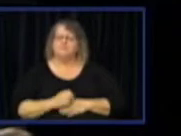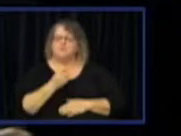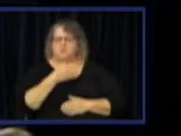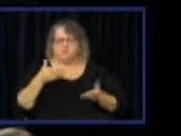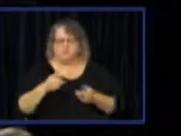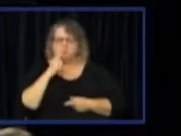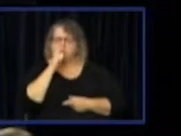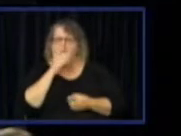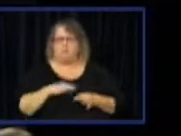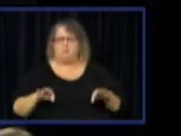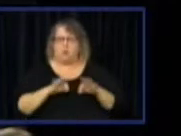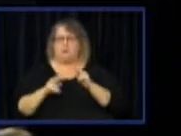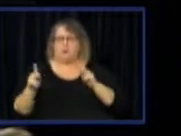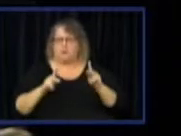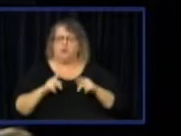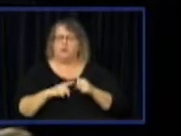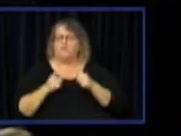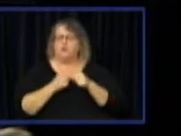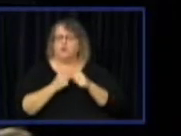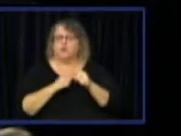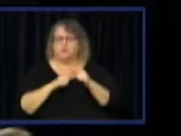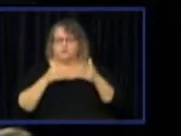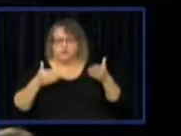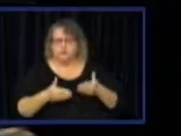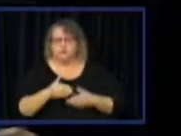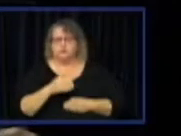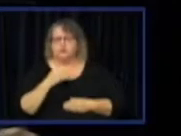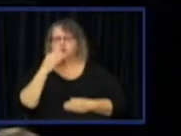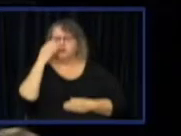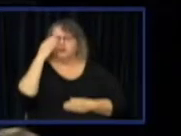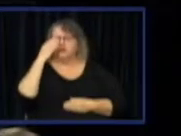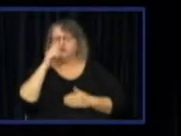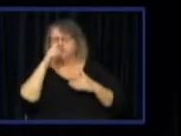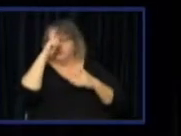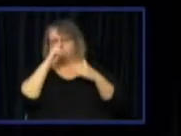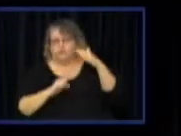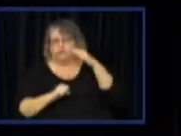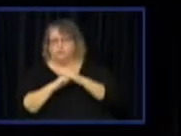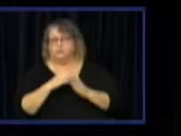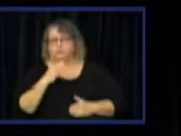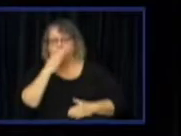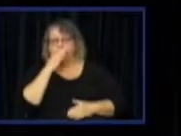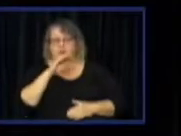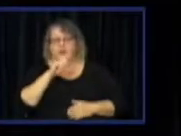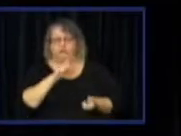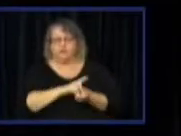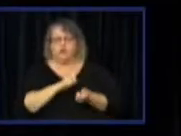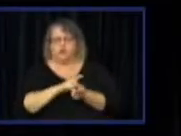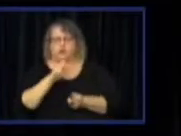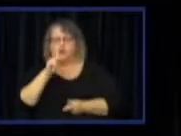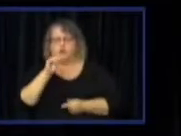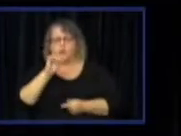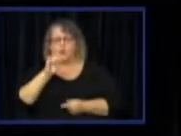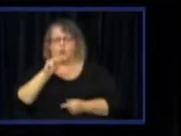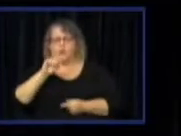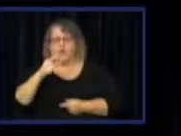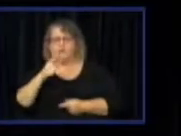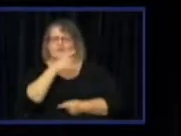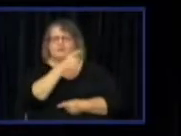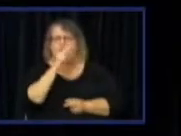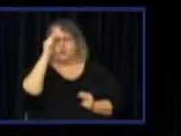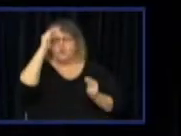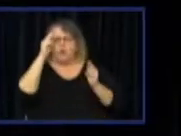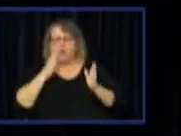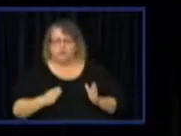of important folks here. First, our stroke expert, Dr. Matthew Koenig, who is a neurologist at Queens